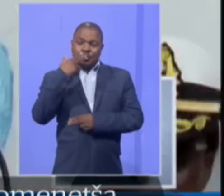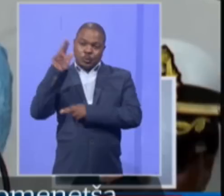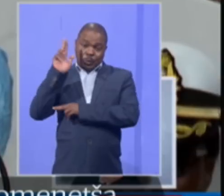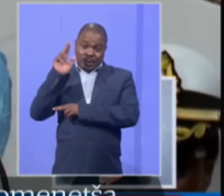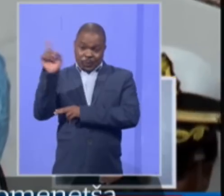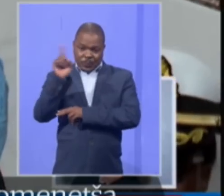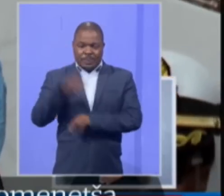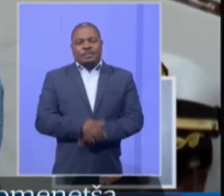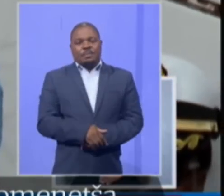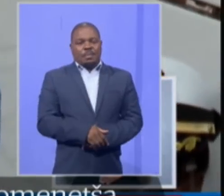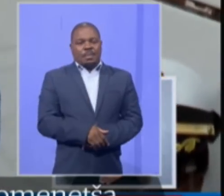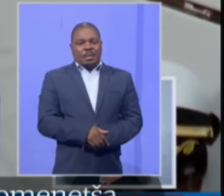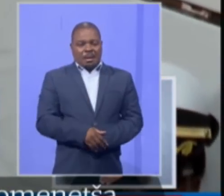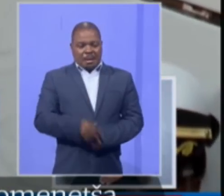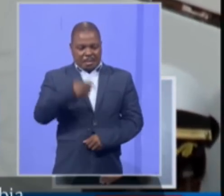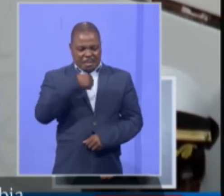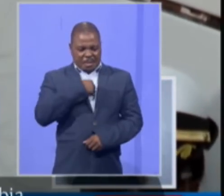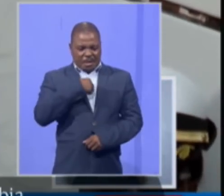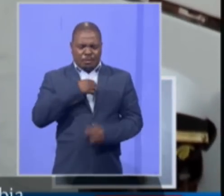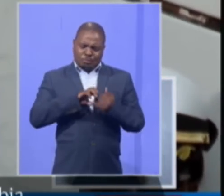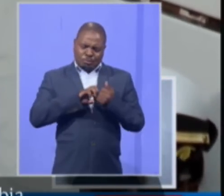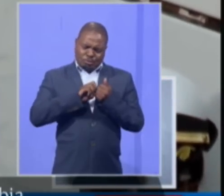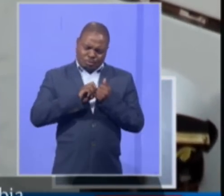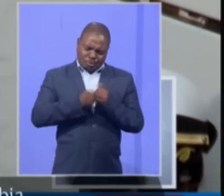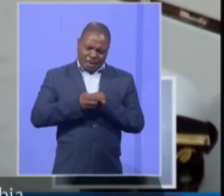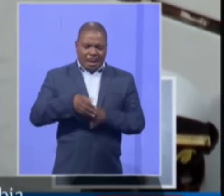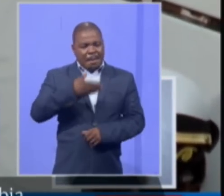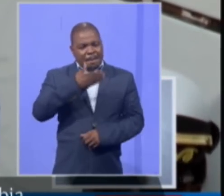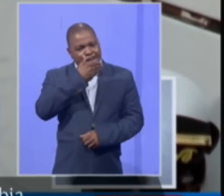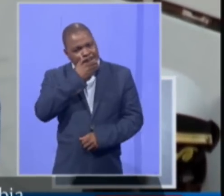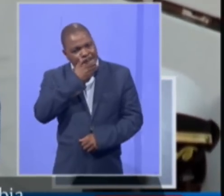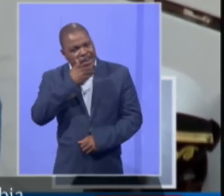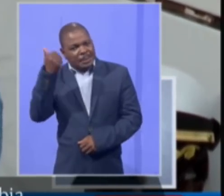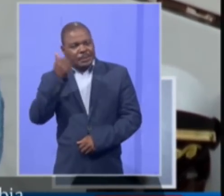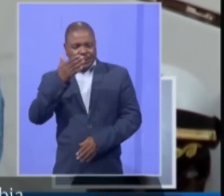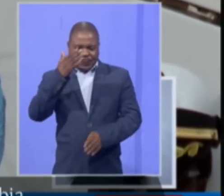that I will strive to the best of my ability